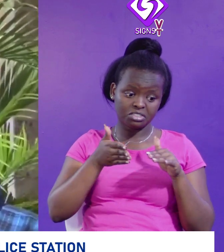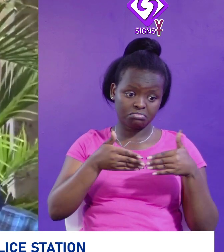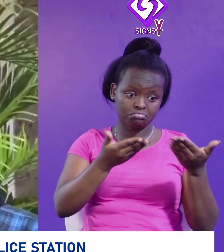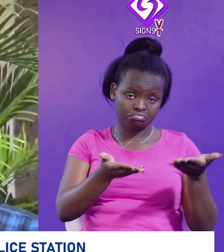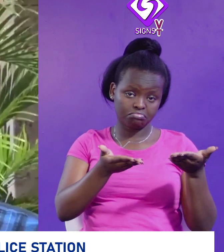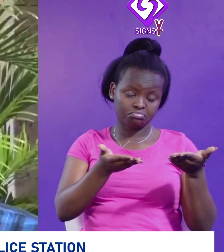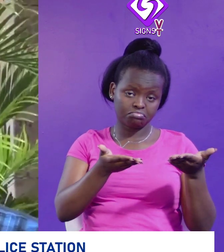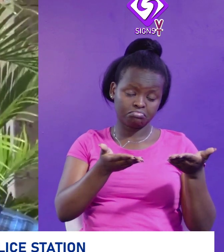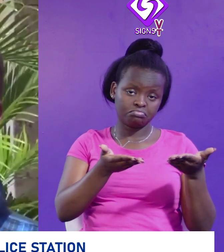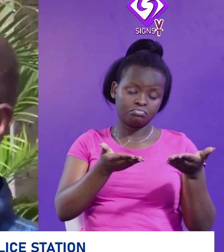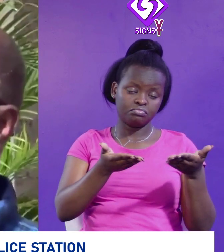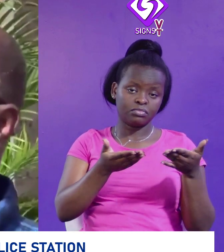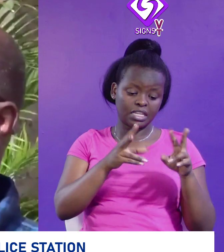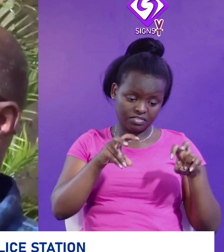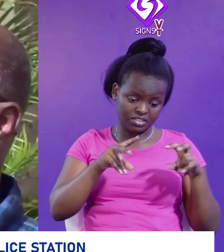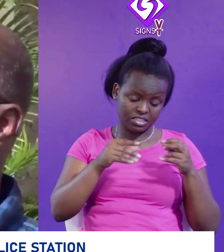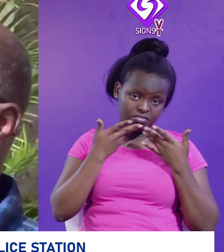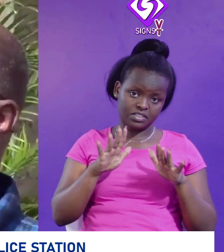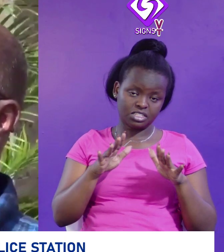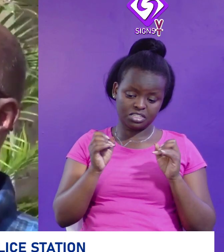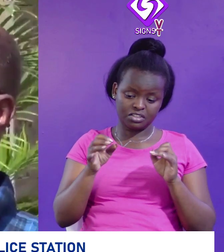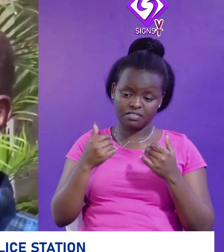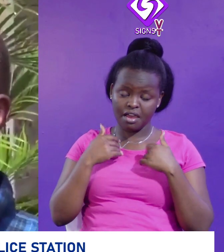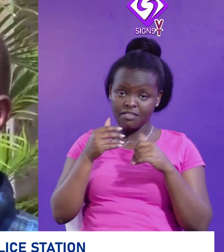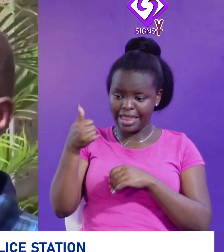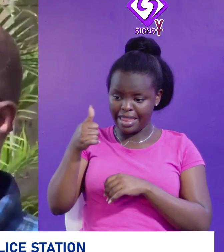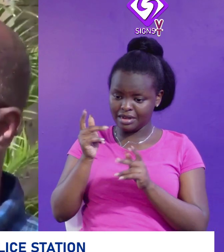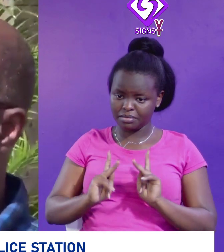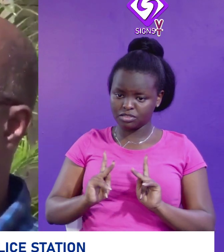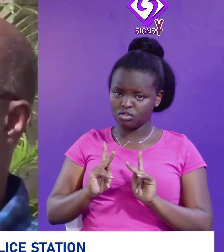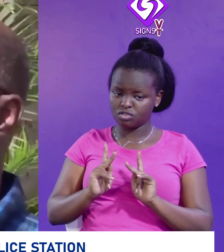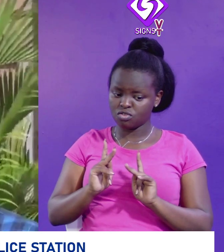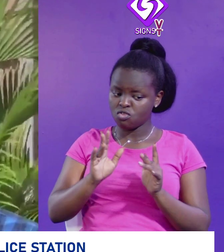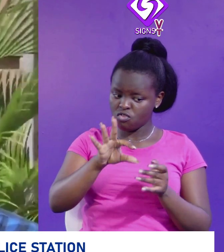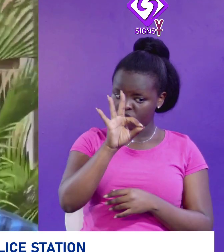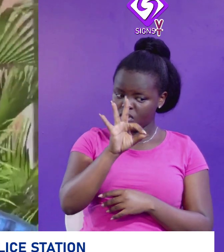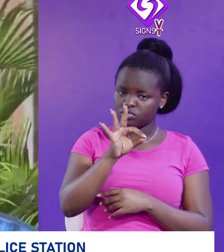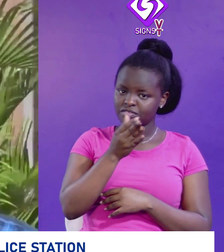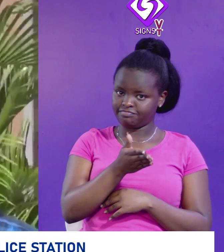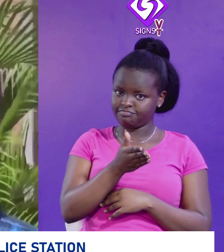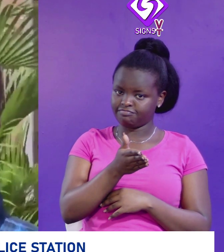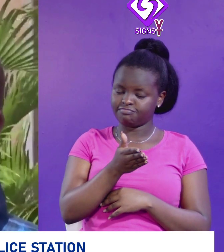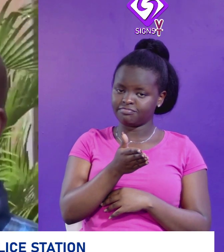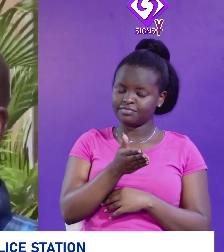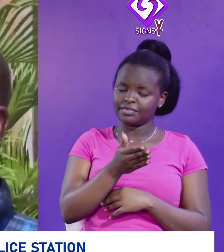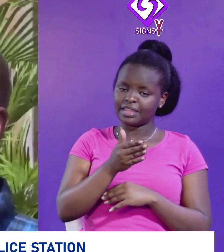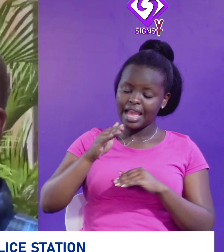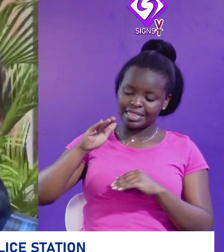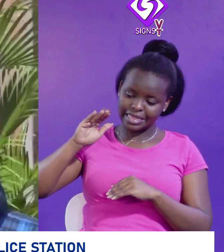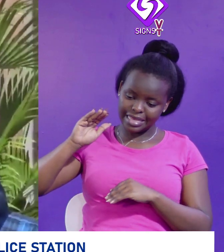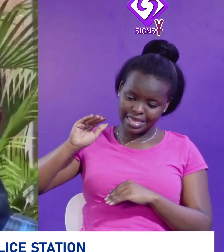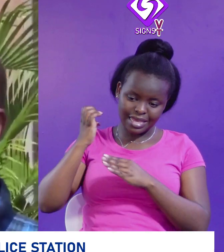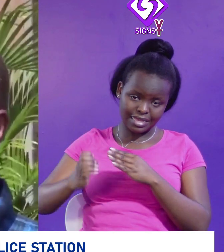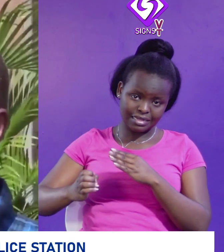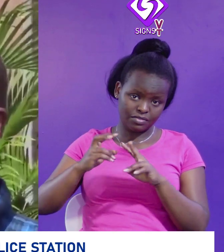our investigation will be complete. And if there is any officer found culpable from them, then people will take it. At the tail end of the